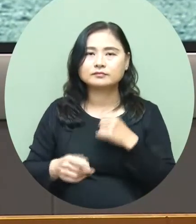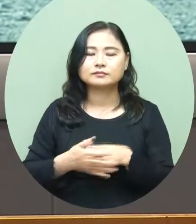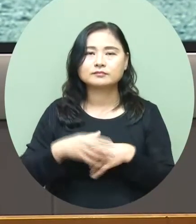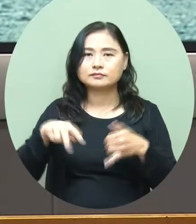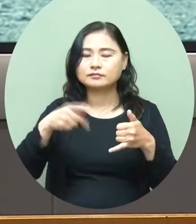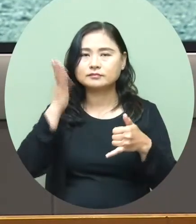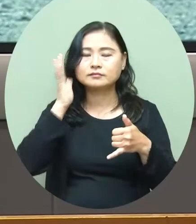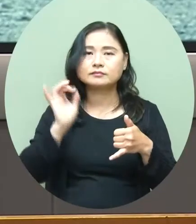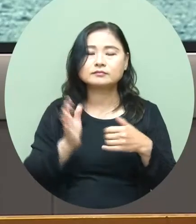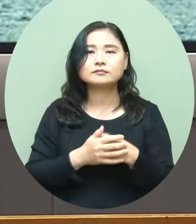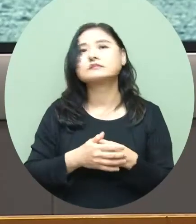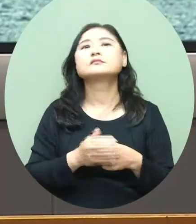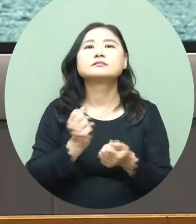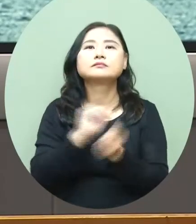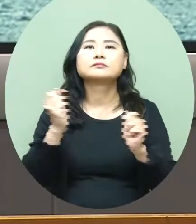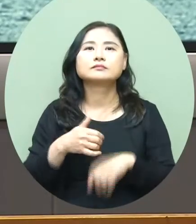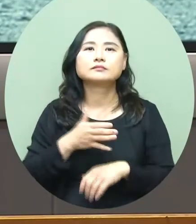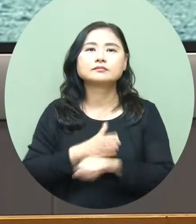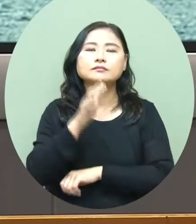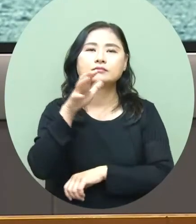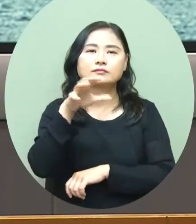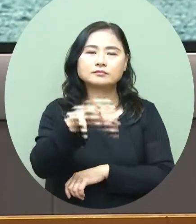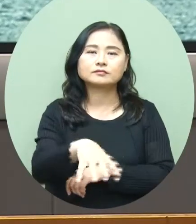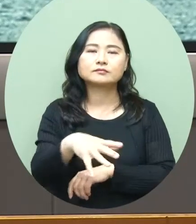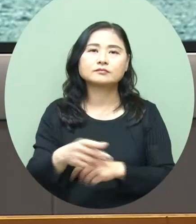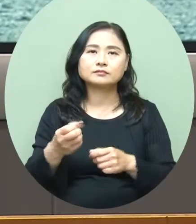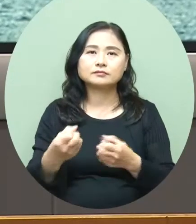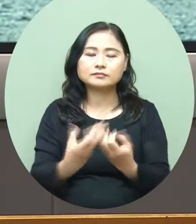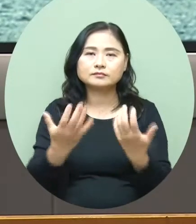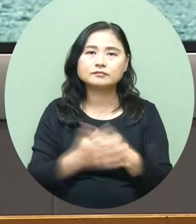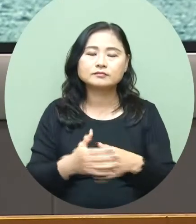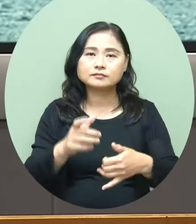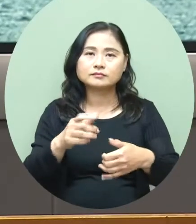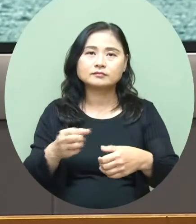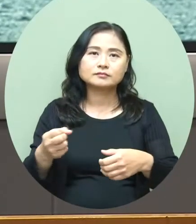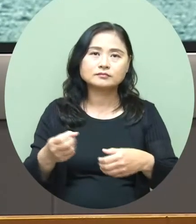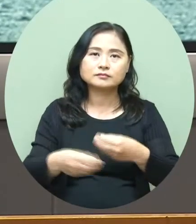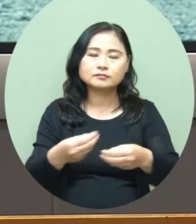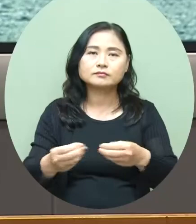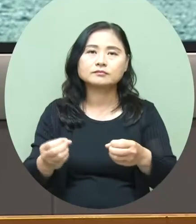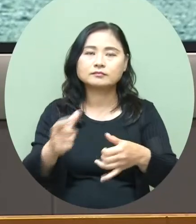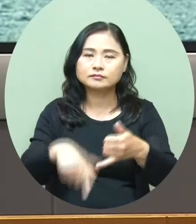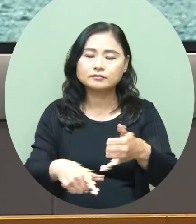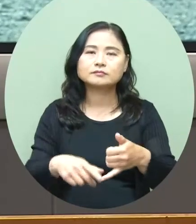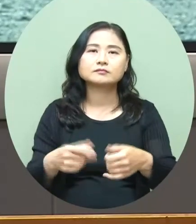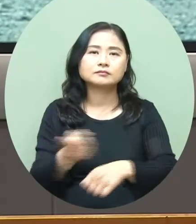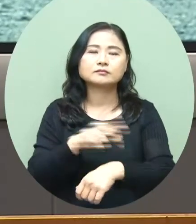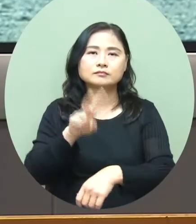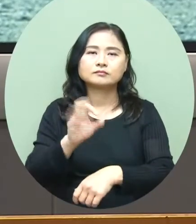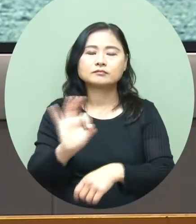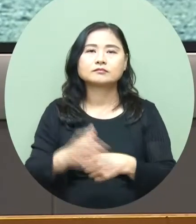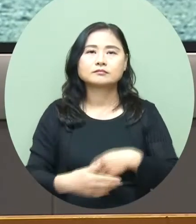them. For those who have completed their quarantine at designated hotels, now we haven't found any cases